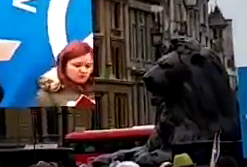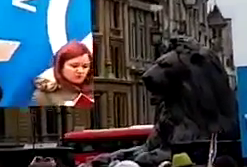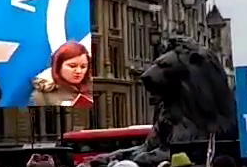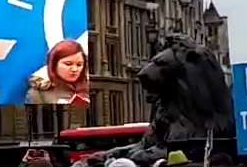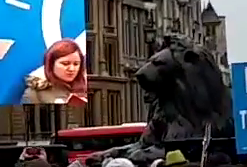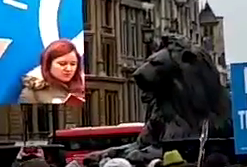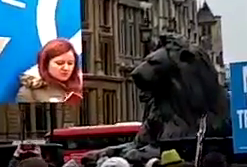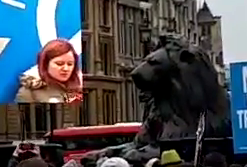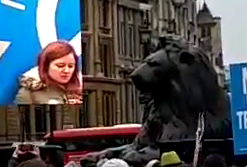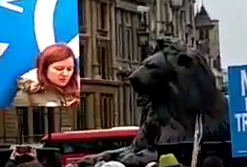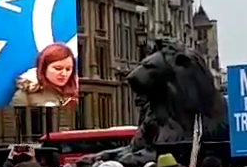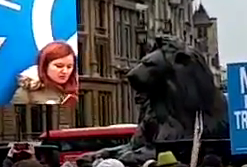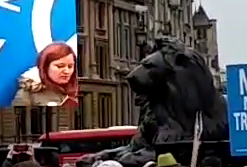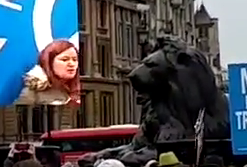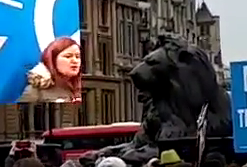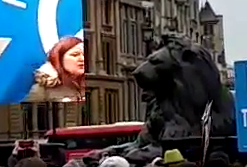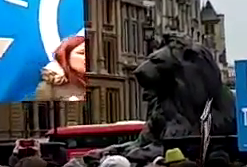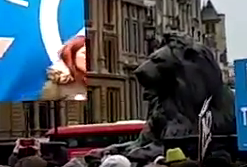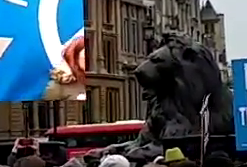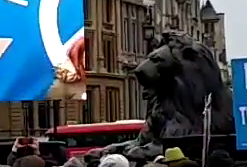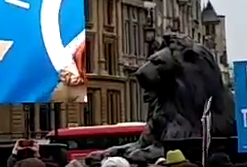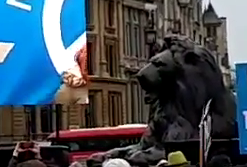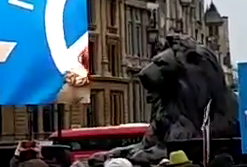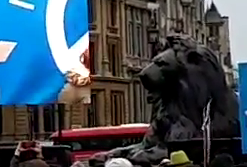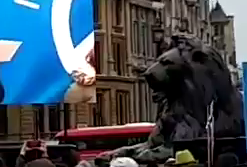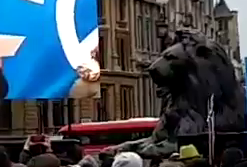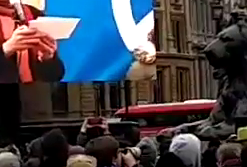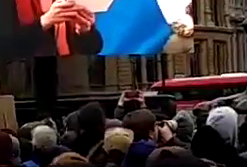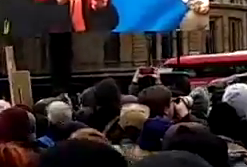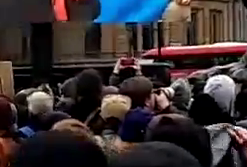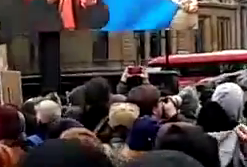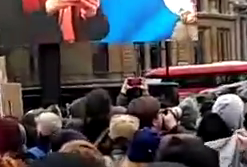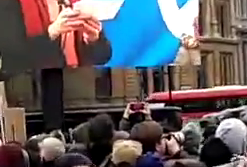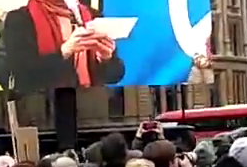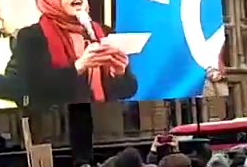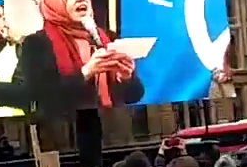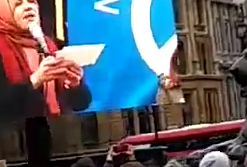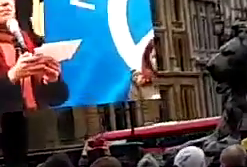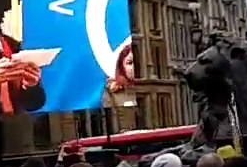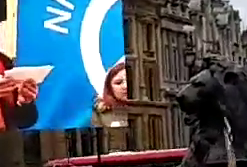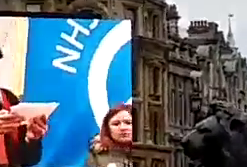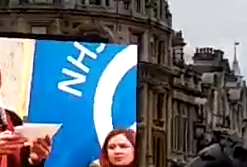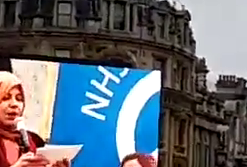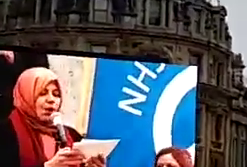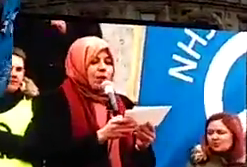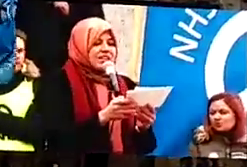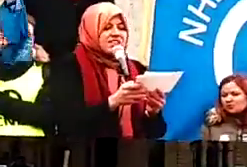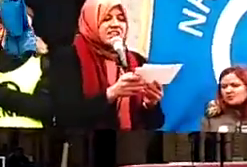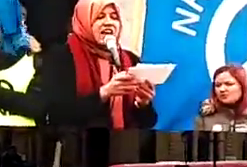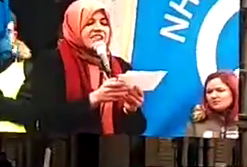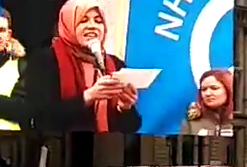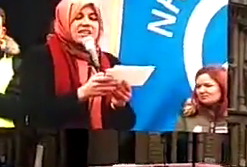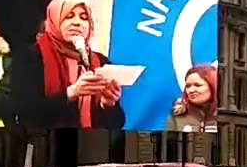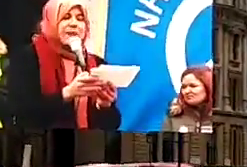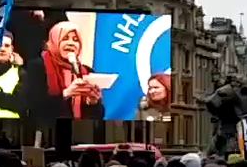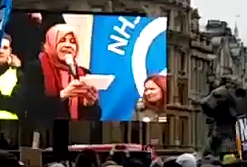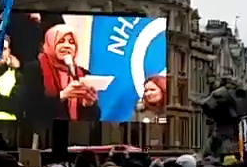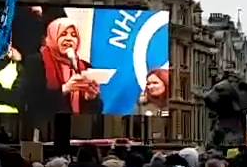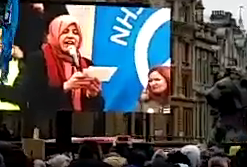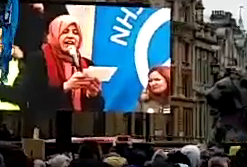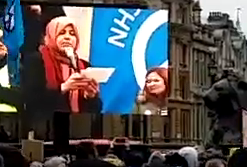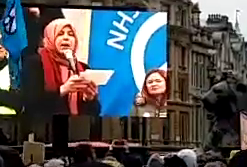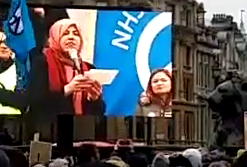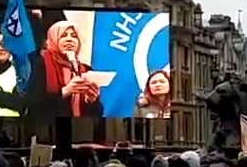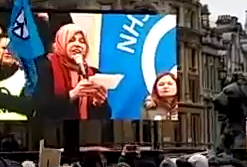absolutely contradictory to everything that it claims. At a time when society is